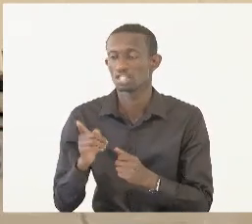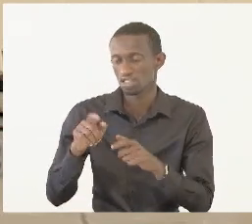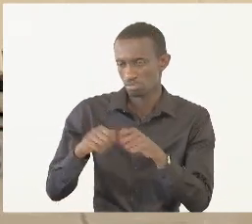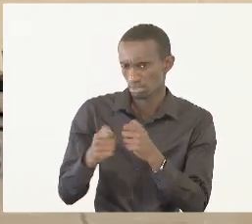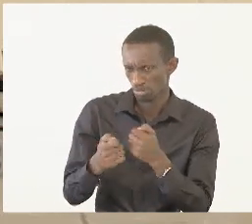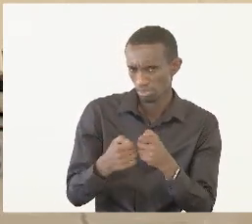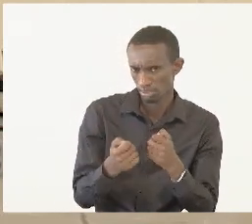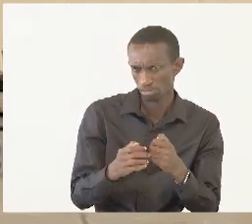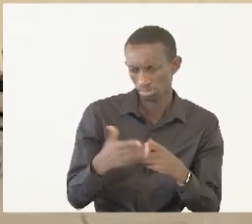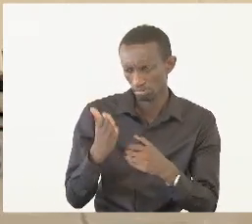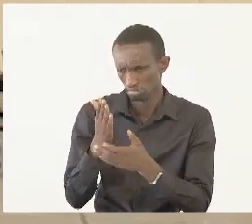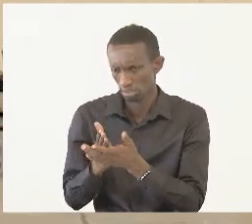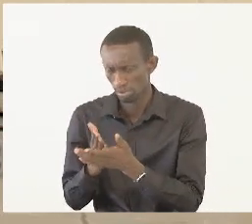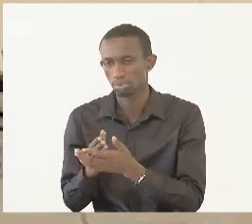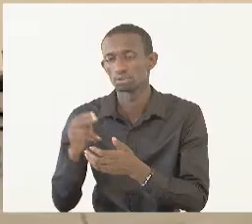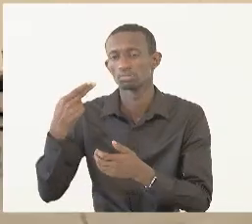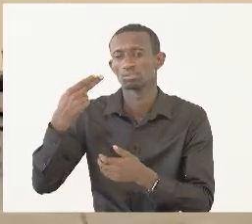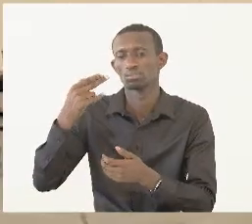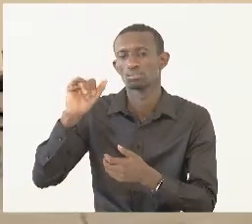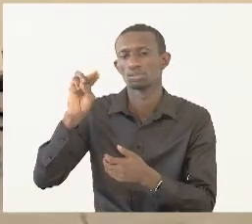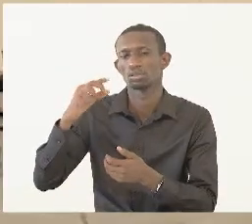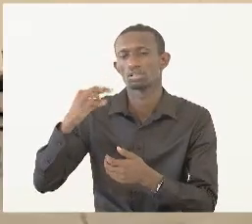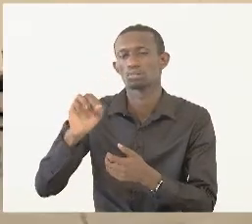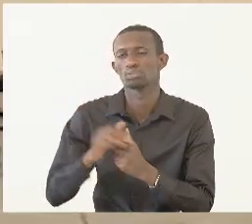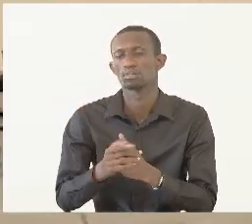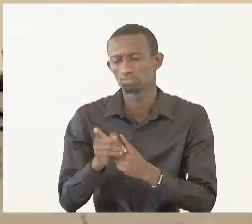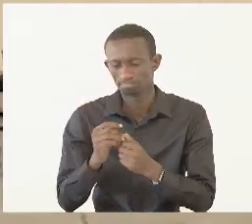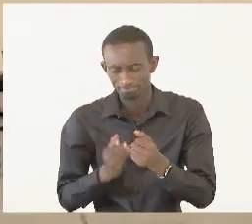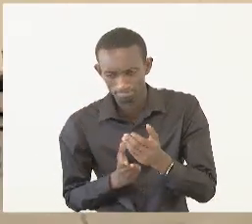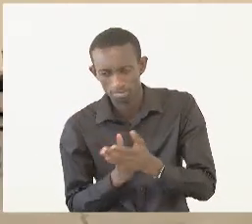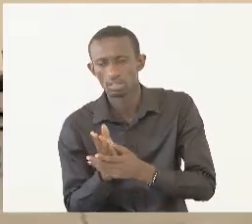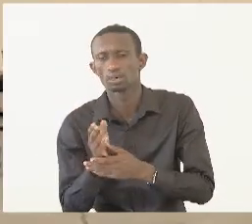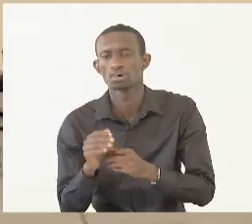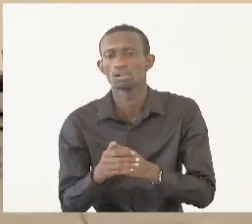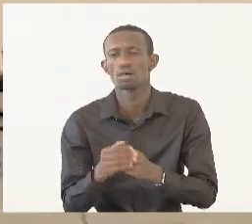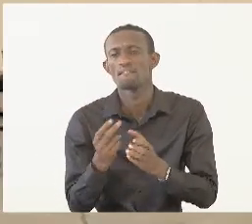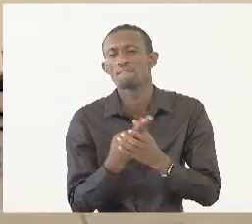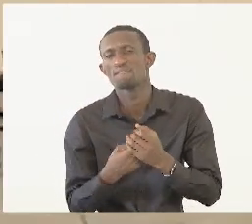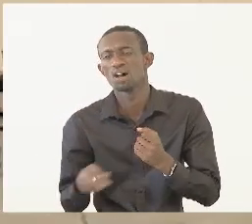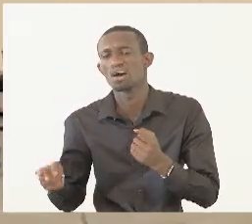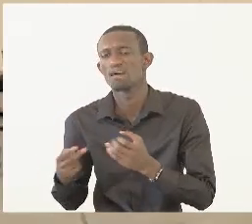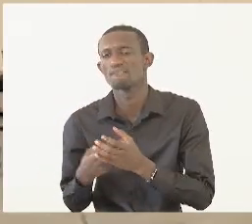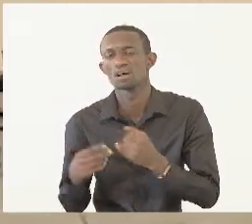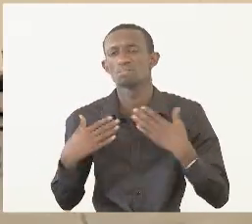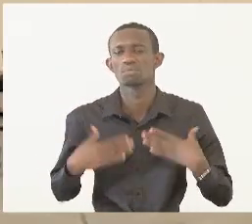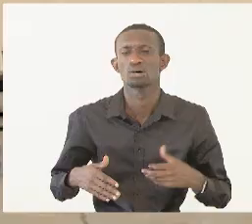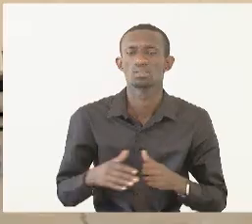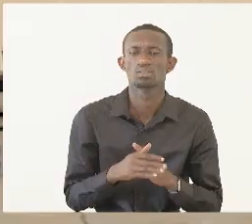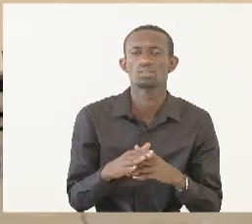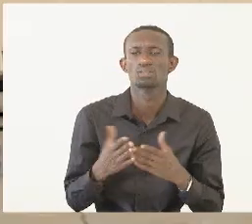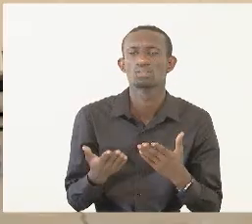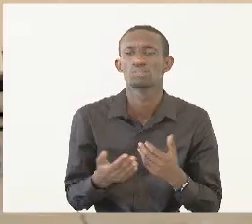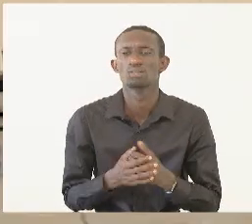liver cells into pigments, and is going to be passing through the body and eliminated from the body as a process of what we